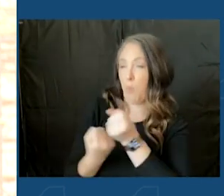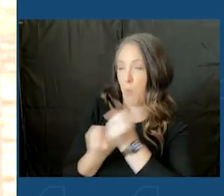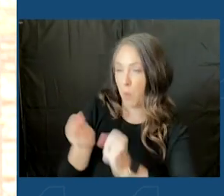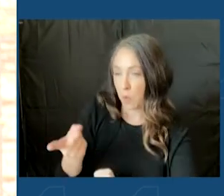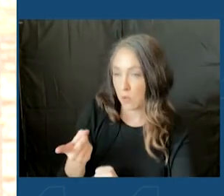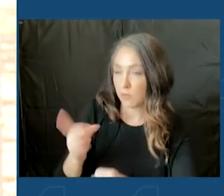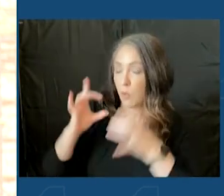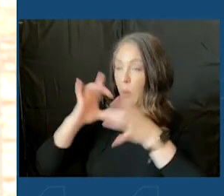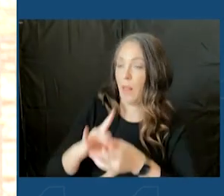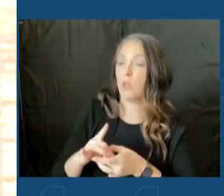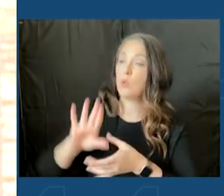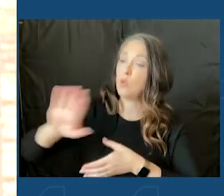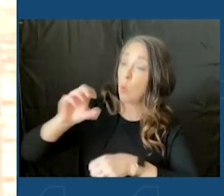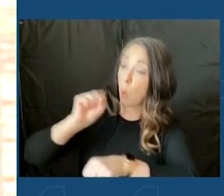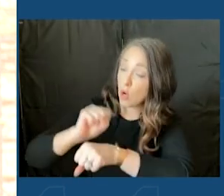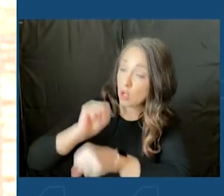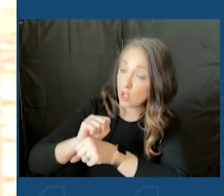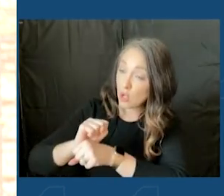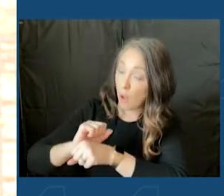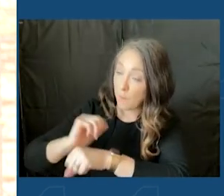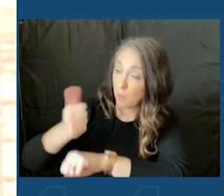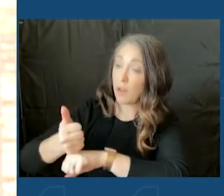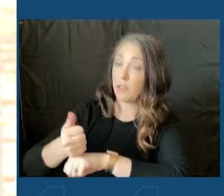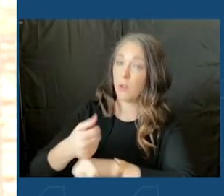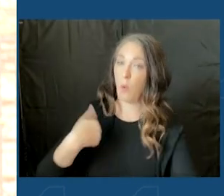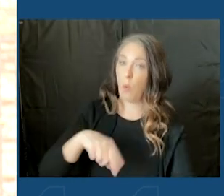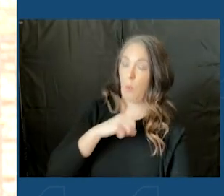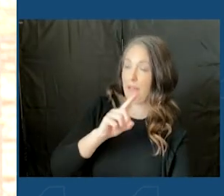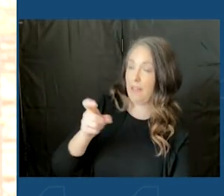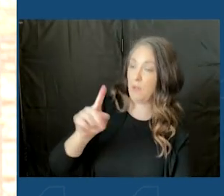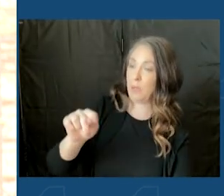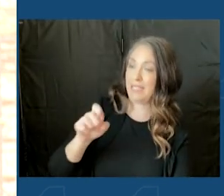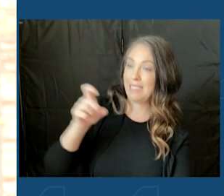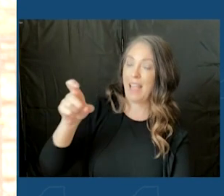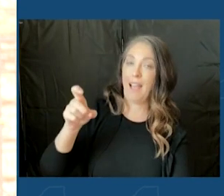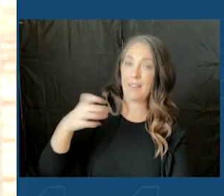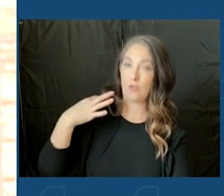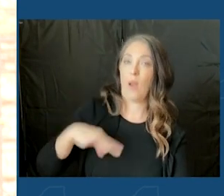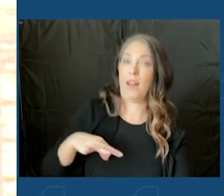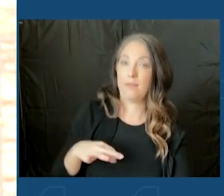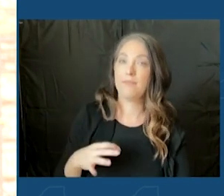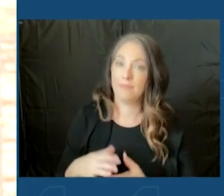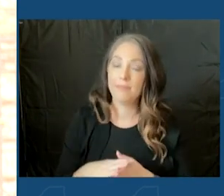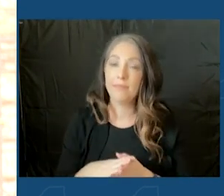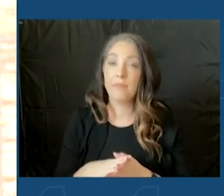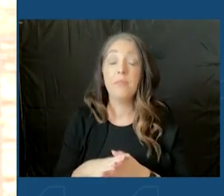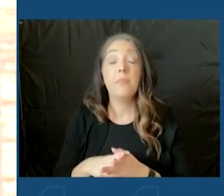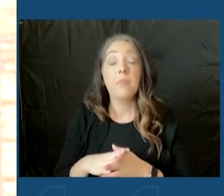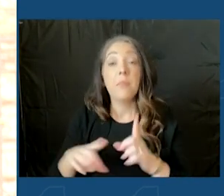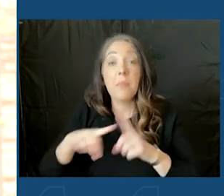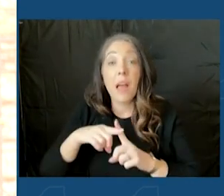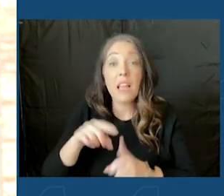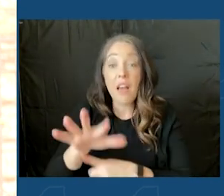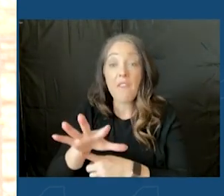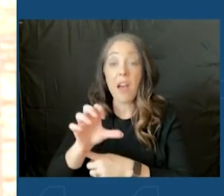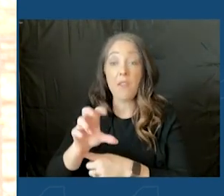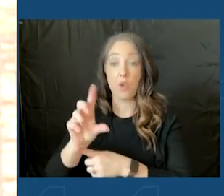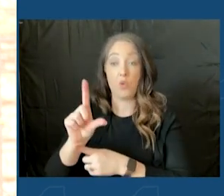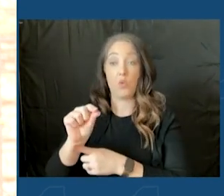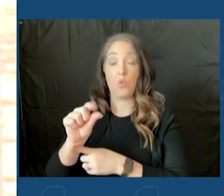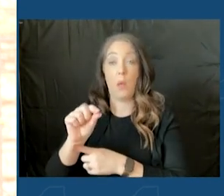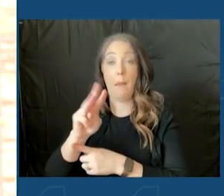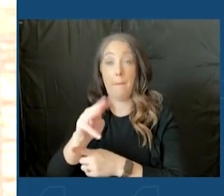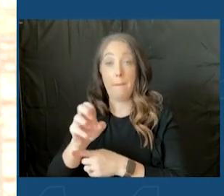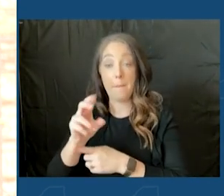the jobs, you get the tax credit. That's how it works. But also the $520 million we're investing in the industry